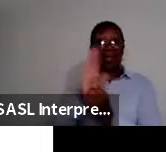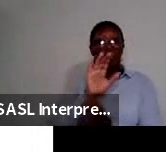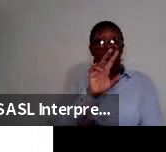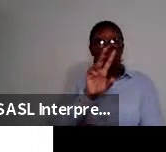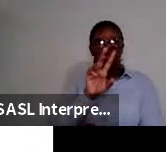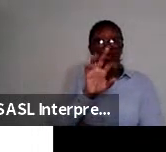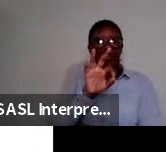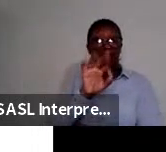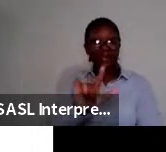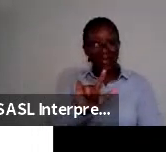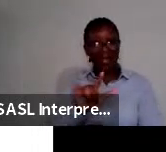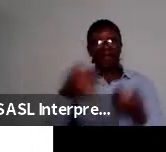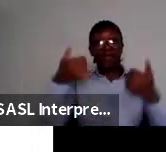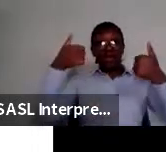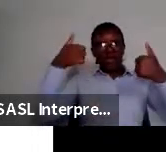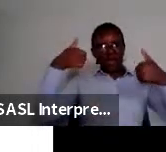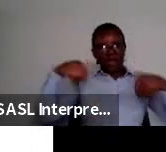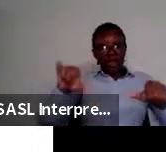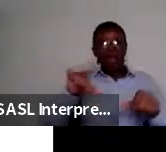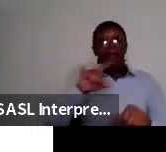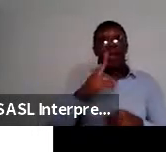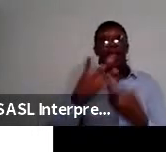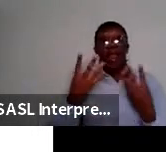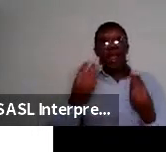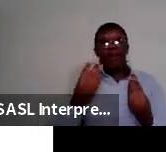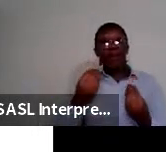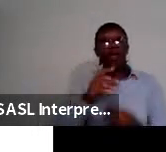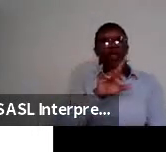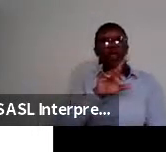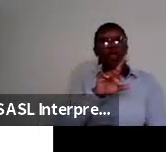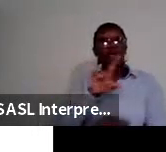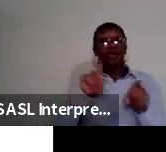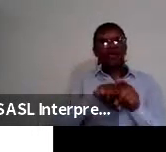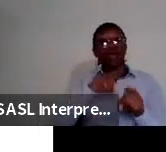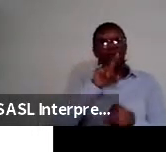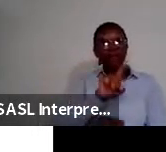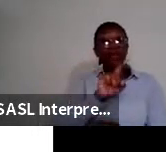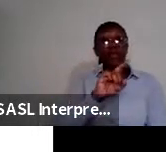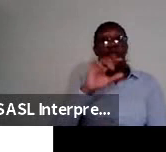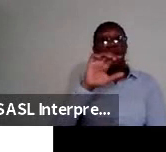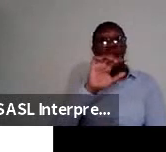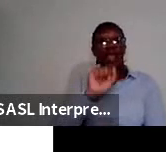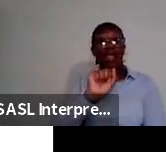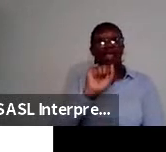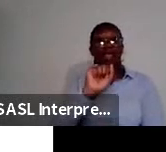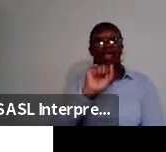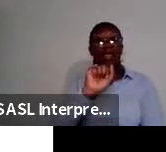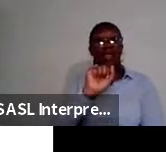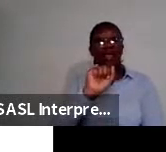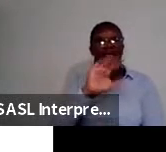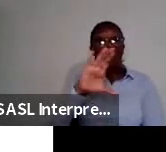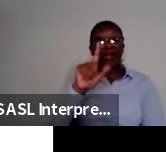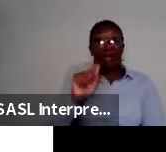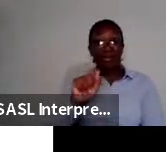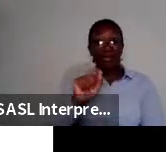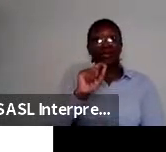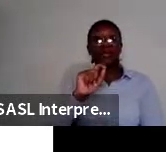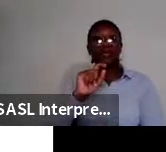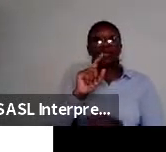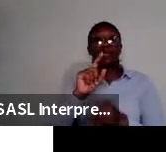number 91 of 1964. Both have got the one purpose of protecting